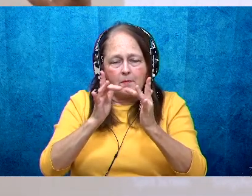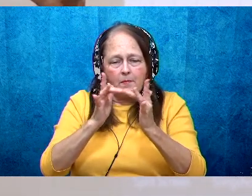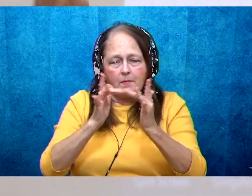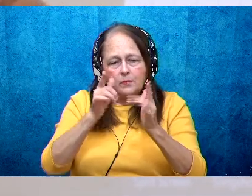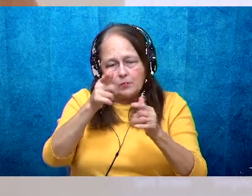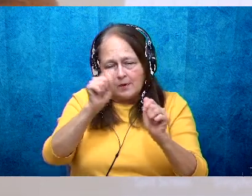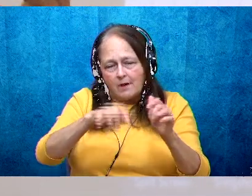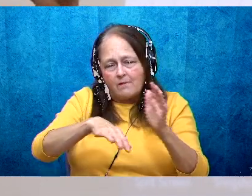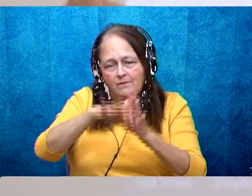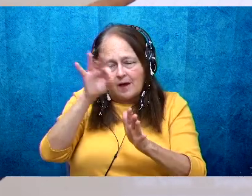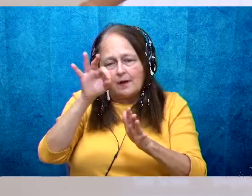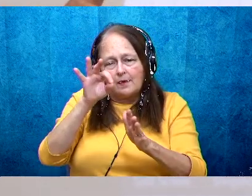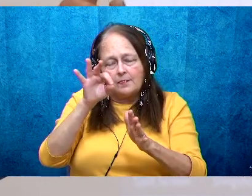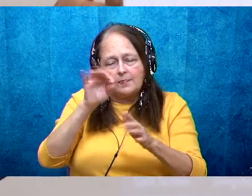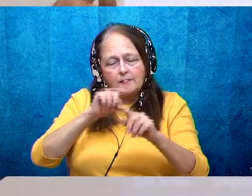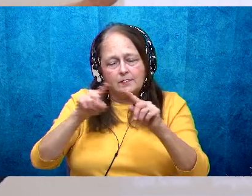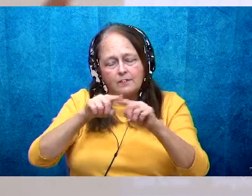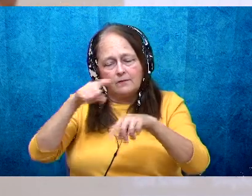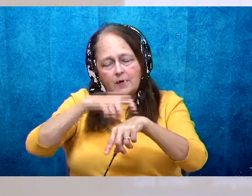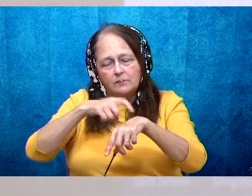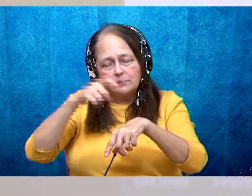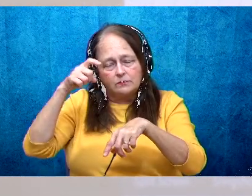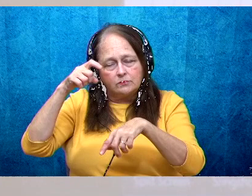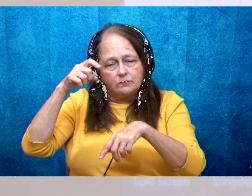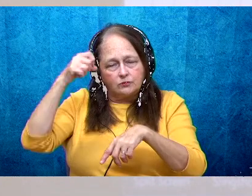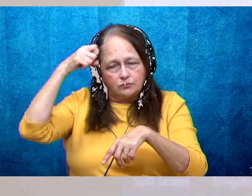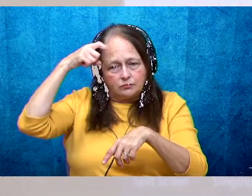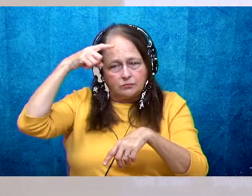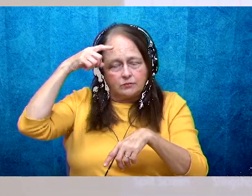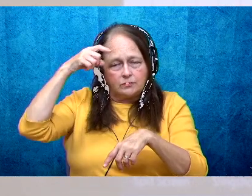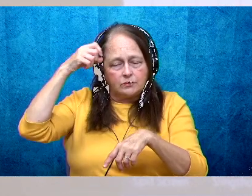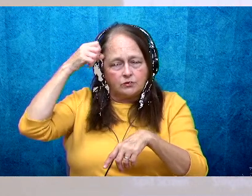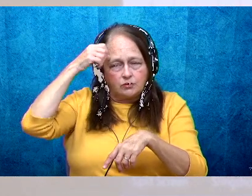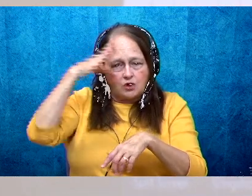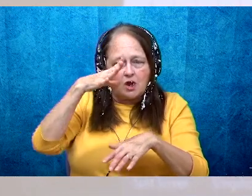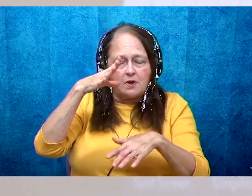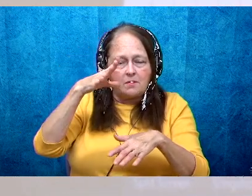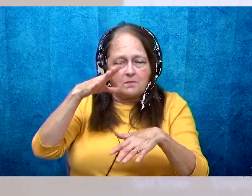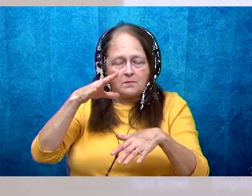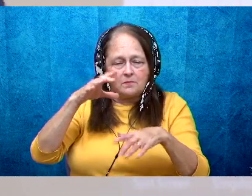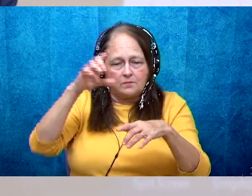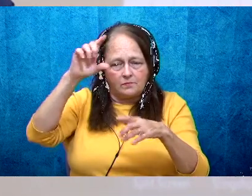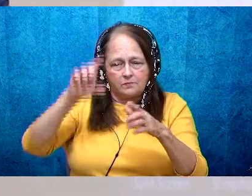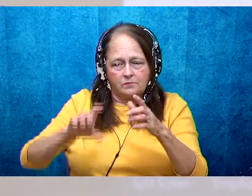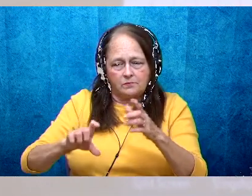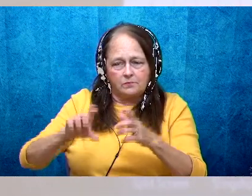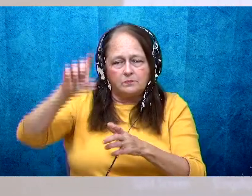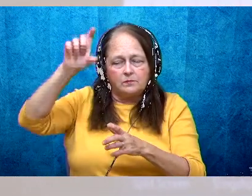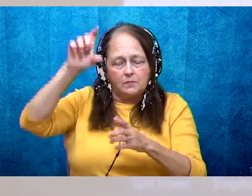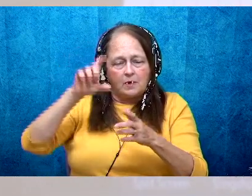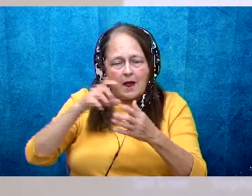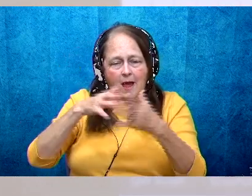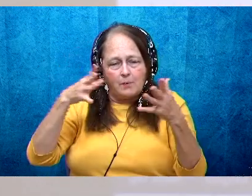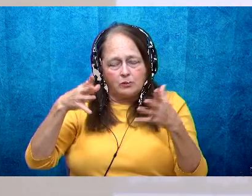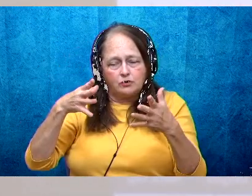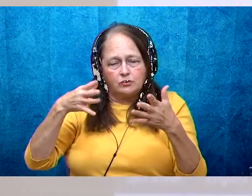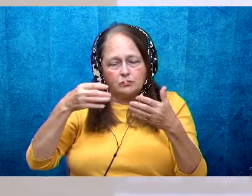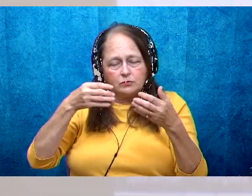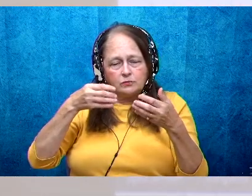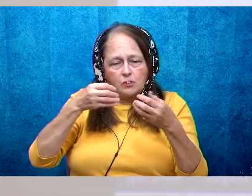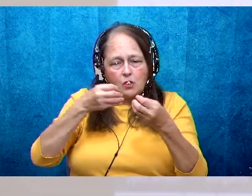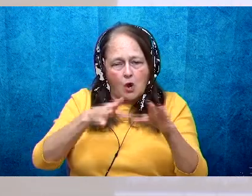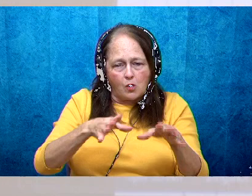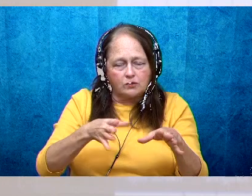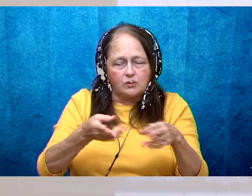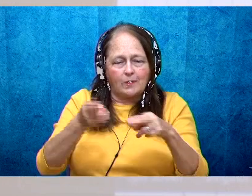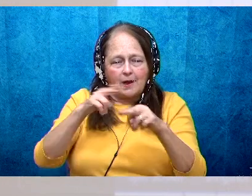different places what time the sun rises and what time the sun sets. And you can see how much time is gained or lost. Next week,